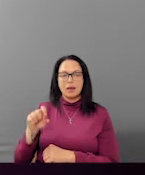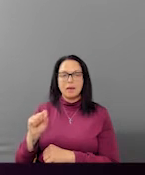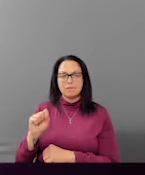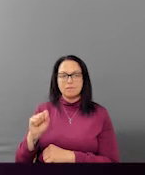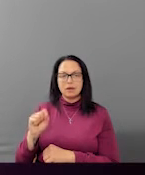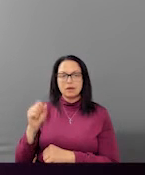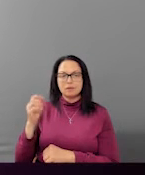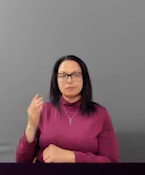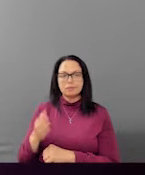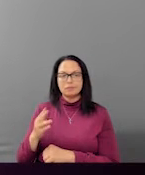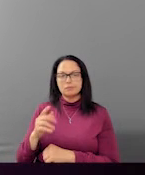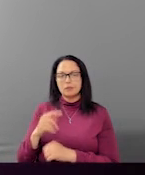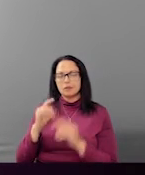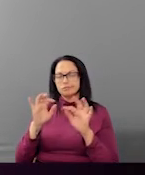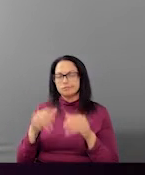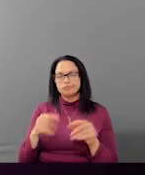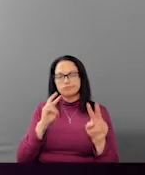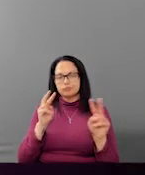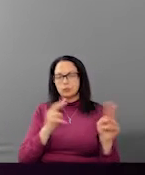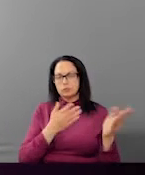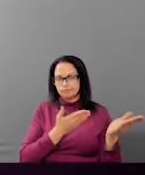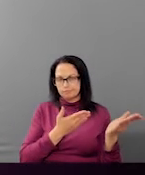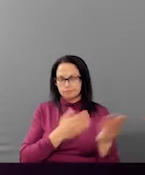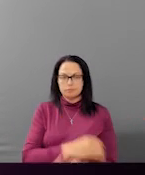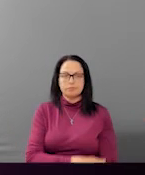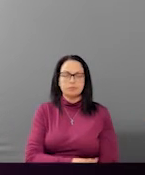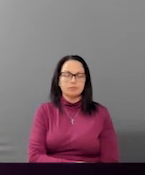ipfs.io/IPFS/this/a token ID. I'll just use 20. Oops, what did I do?